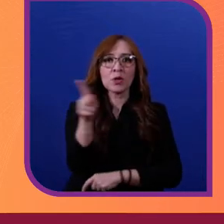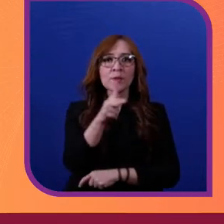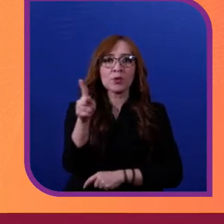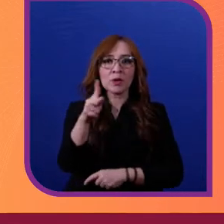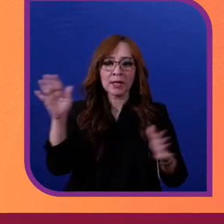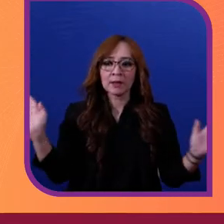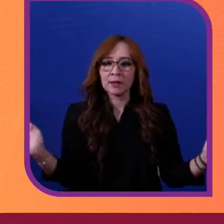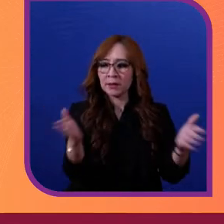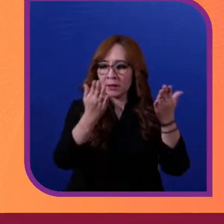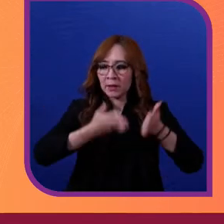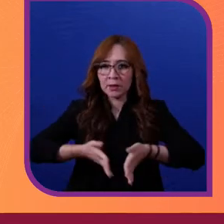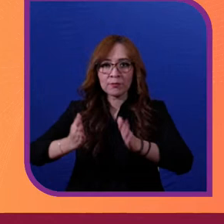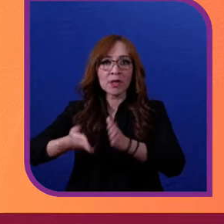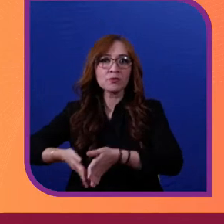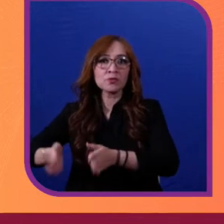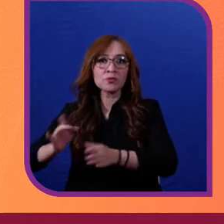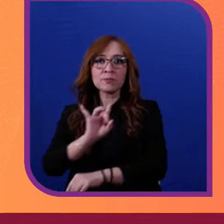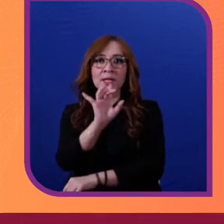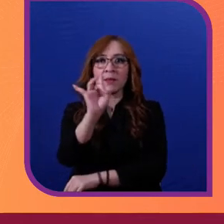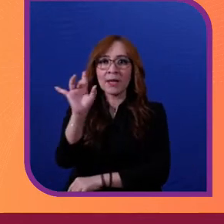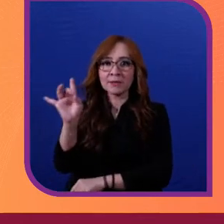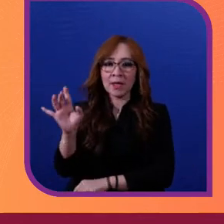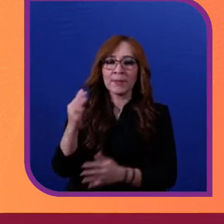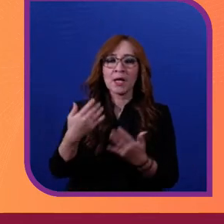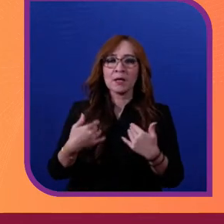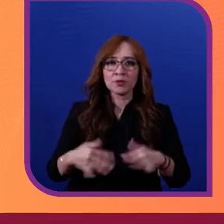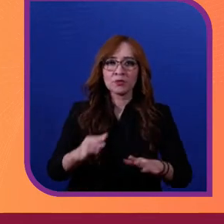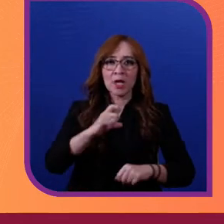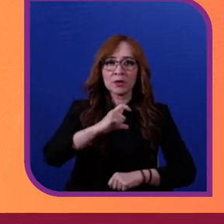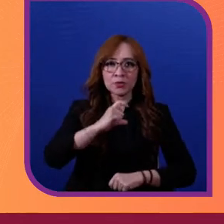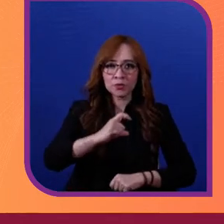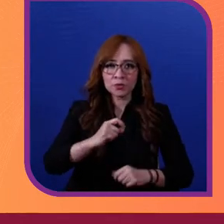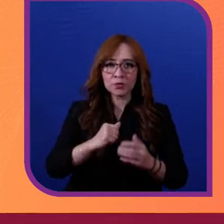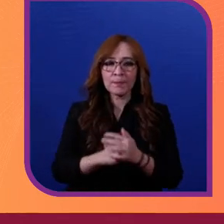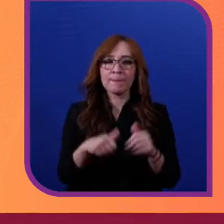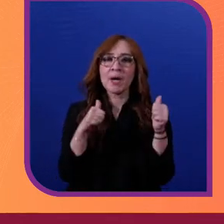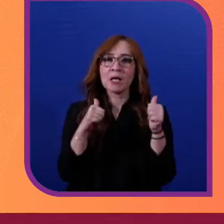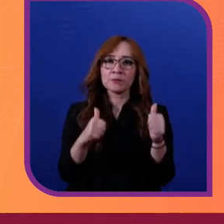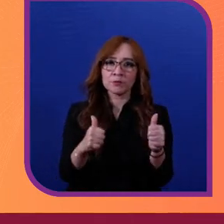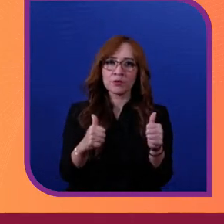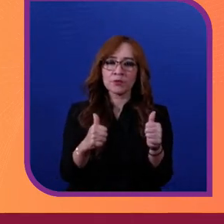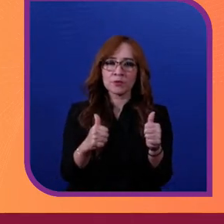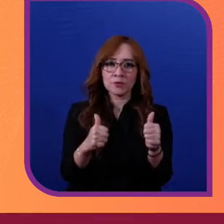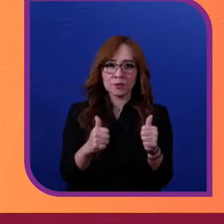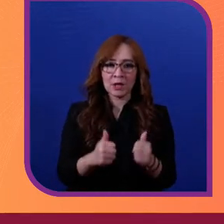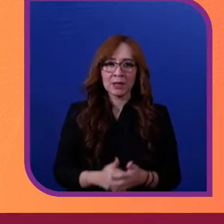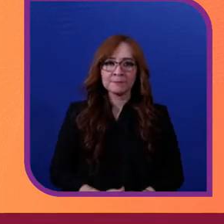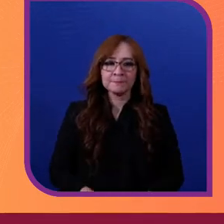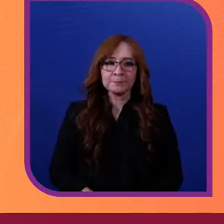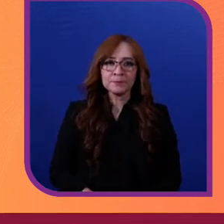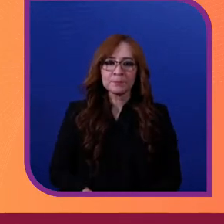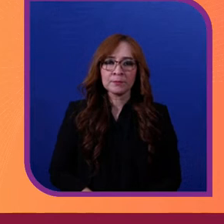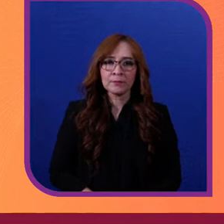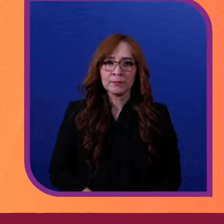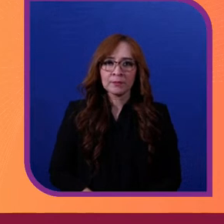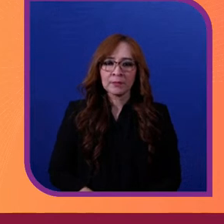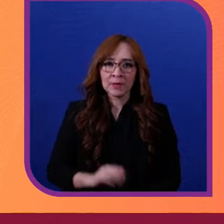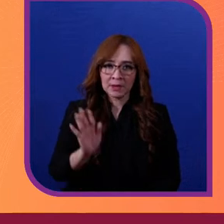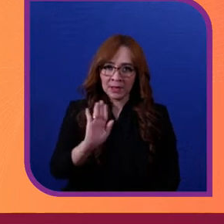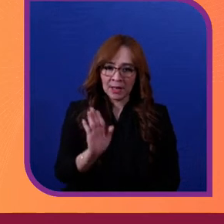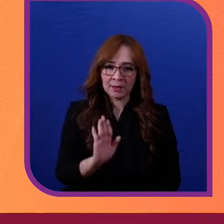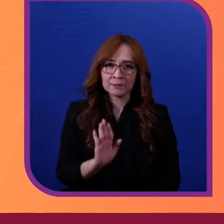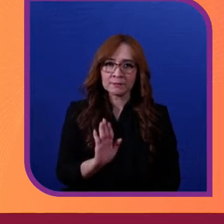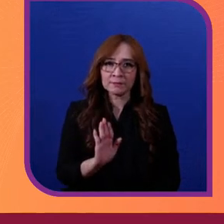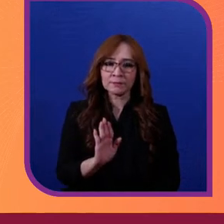quiet komprehensif eh not really all the closed eyes in line with the